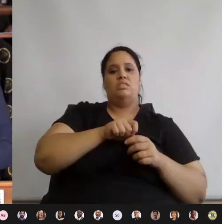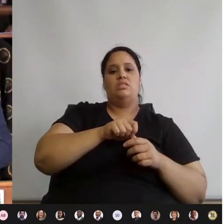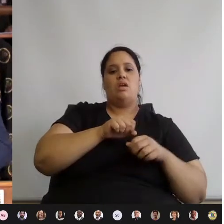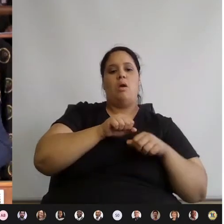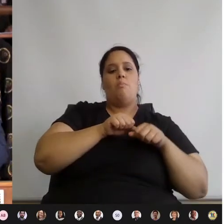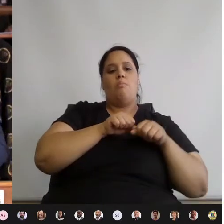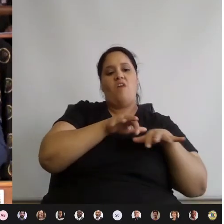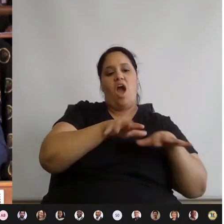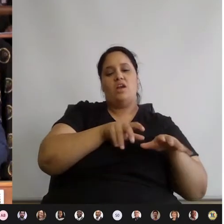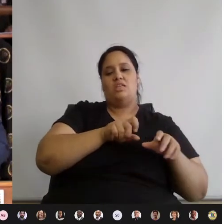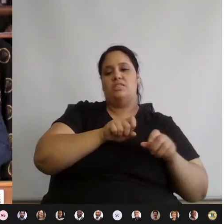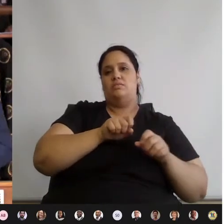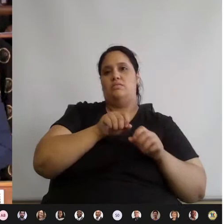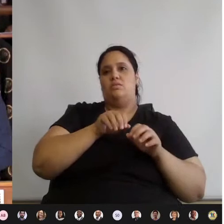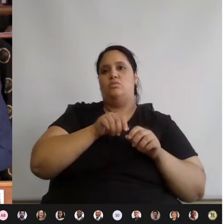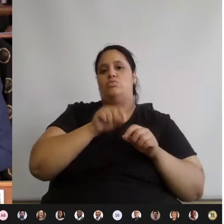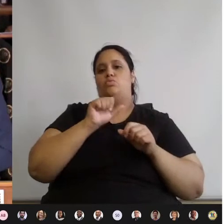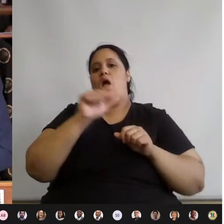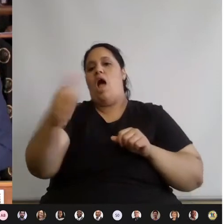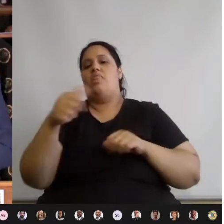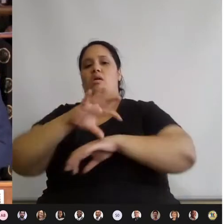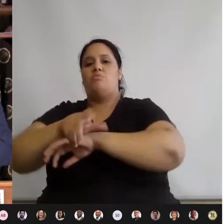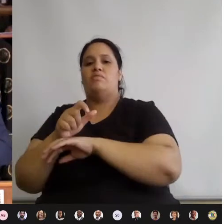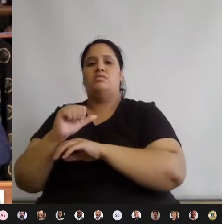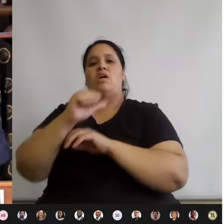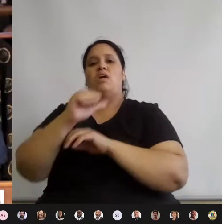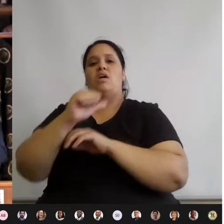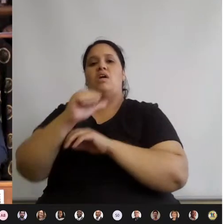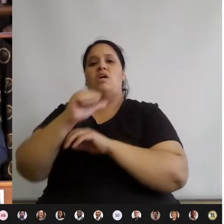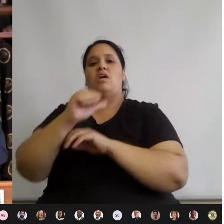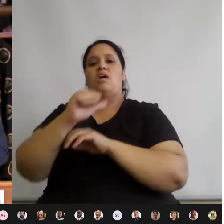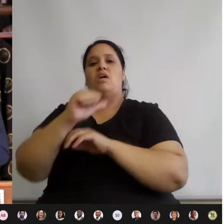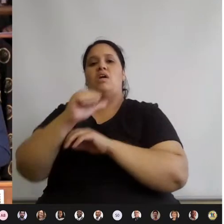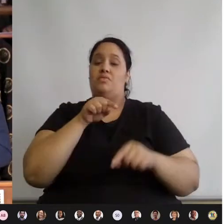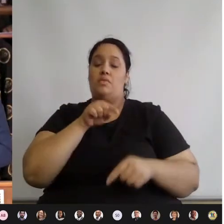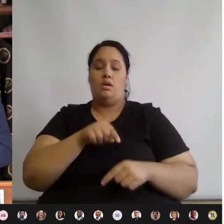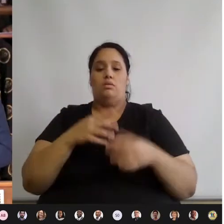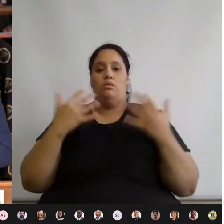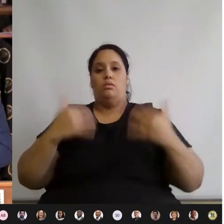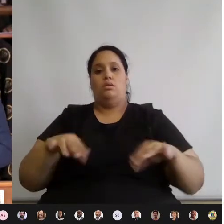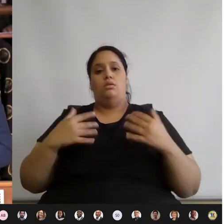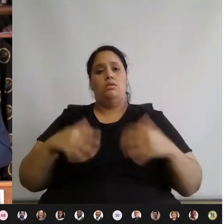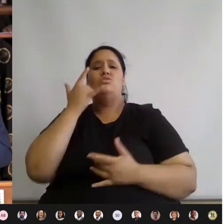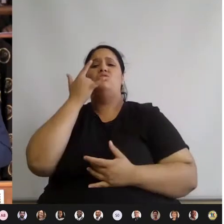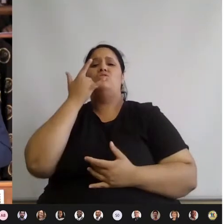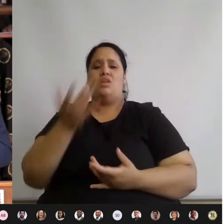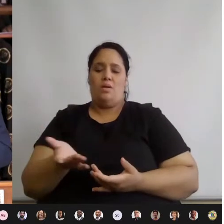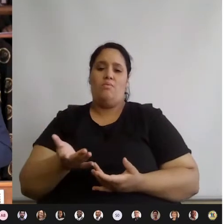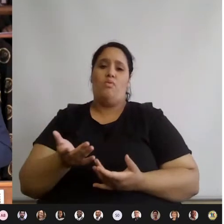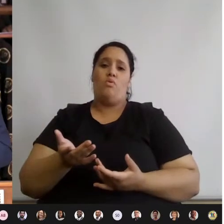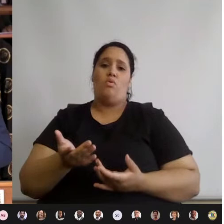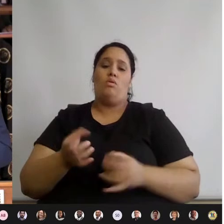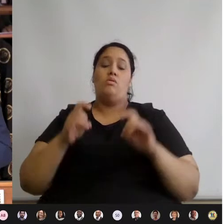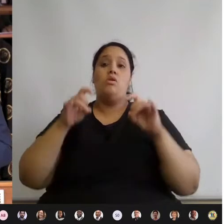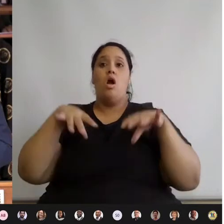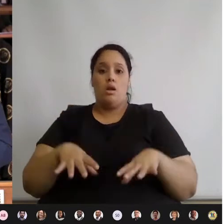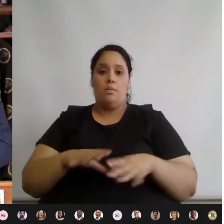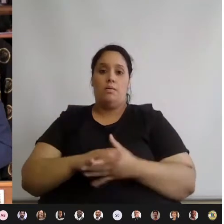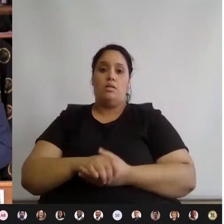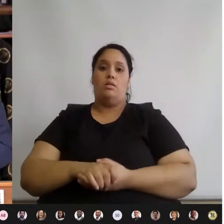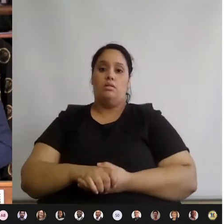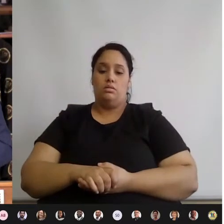versa. That, sir, is outrageous, is shameful, is something that I